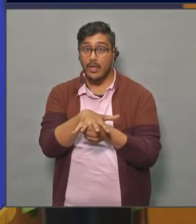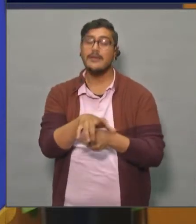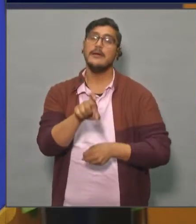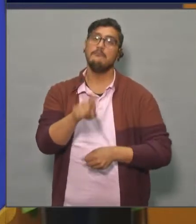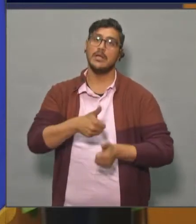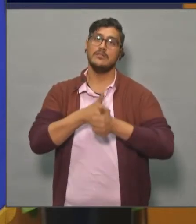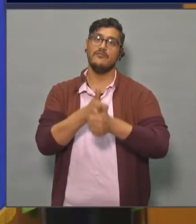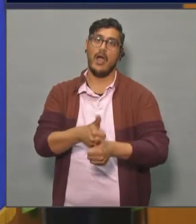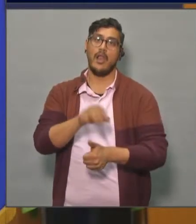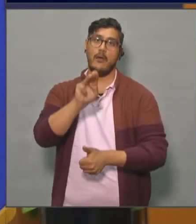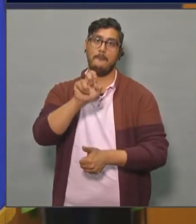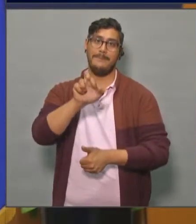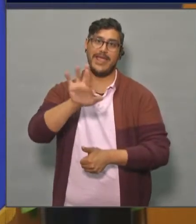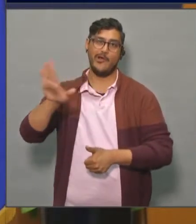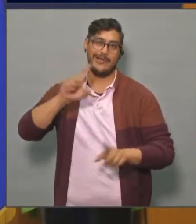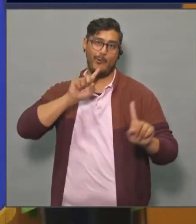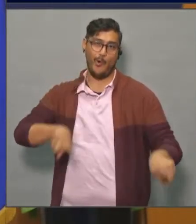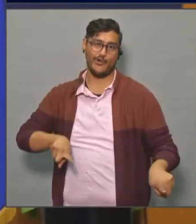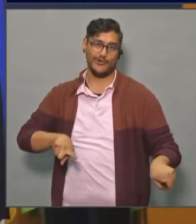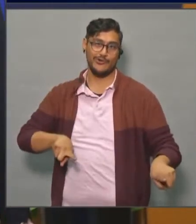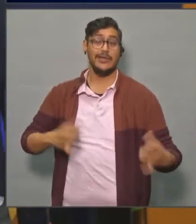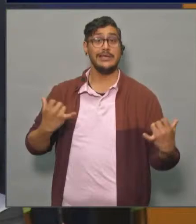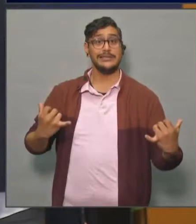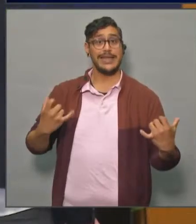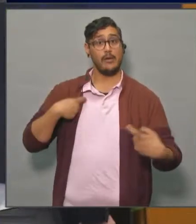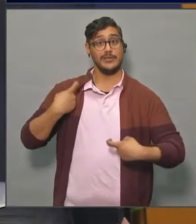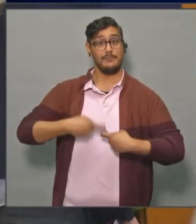And now we'll have remarks in Spanish.